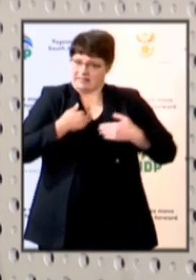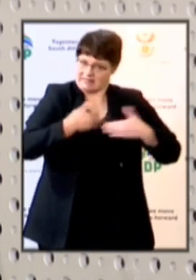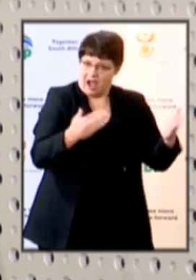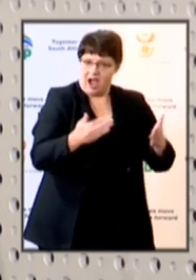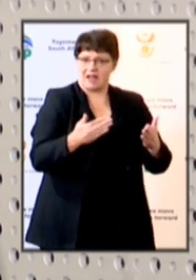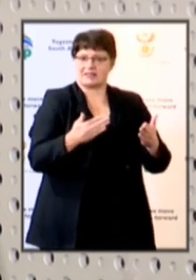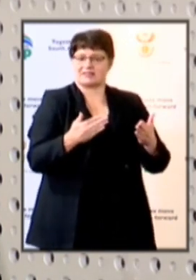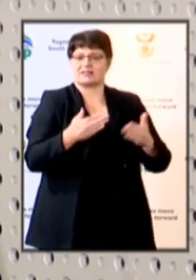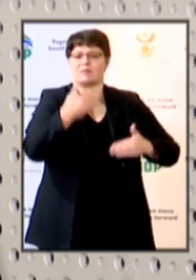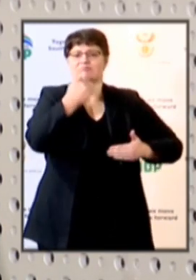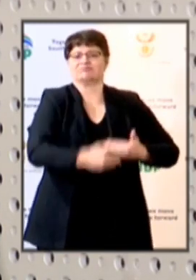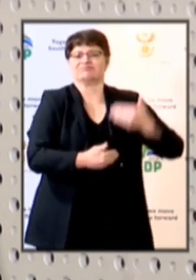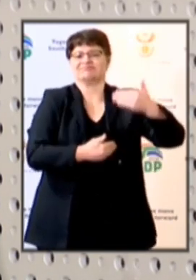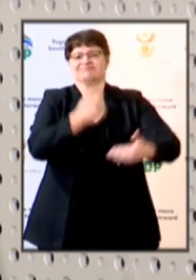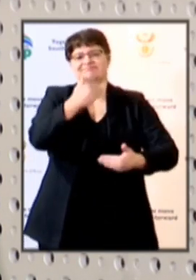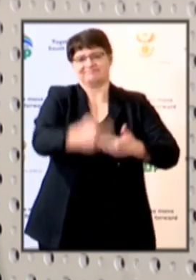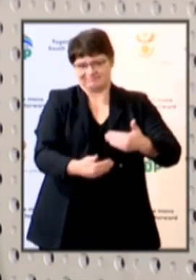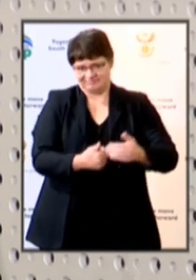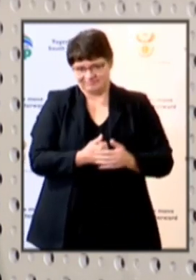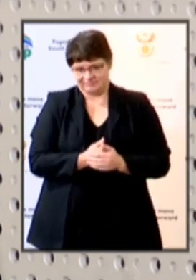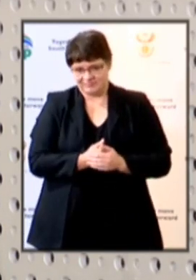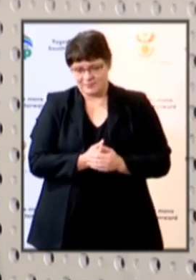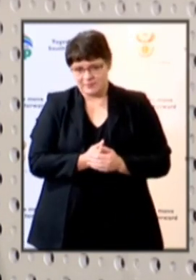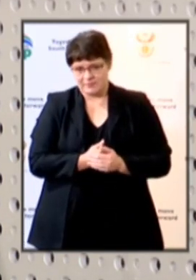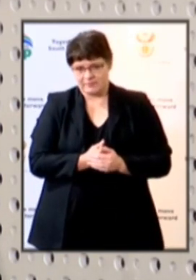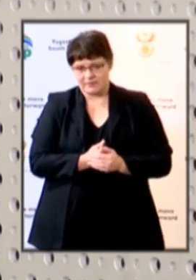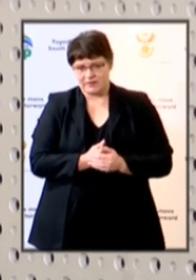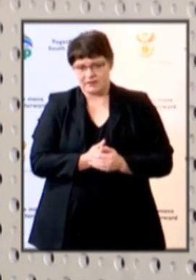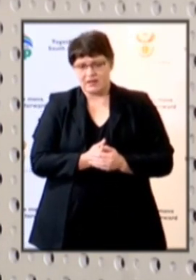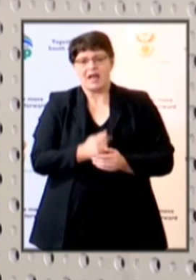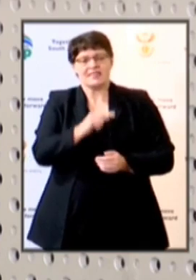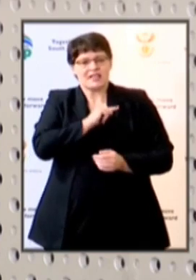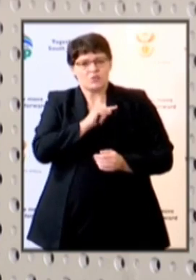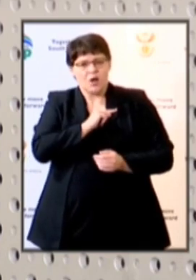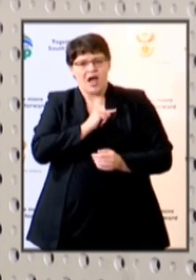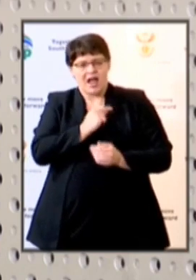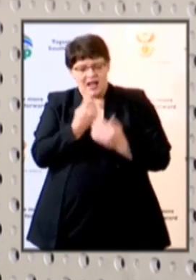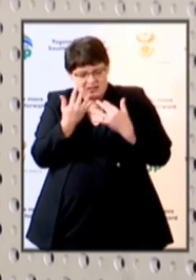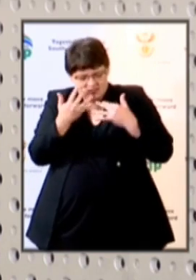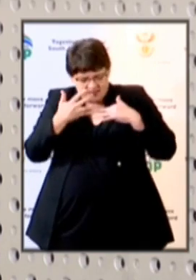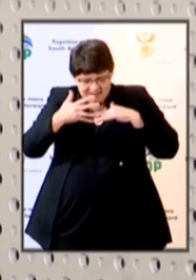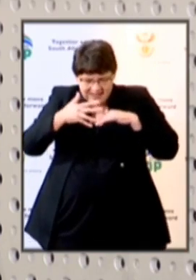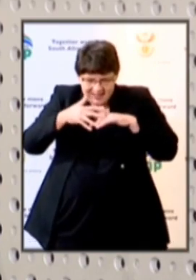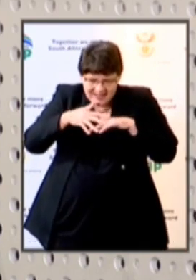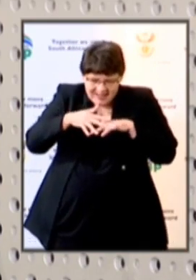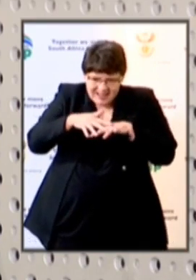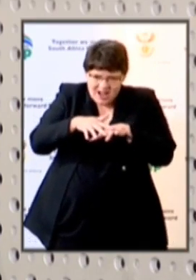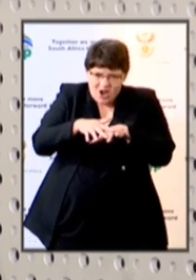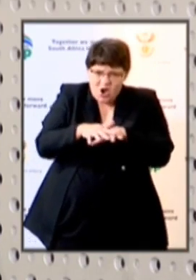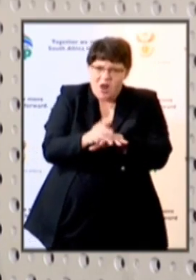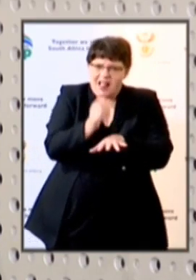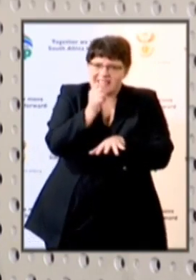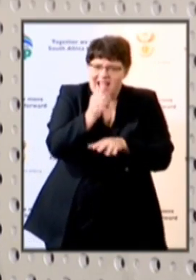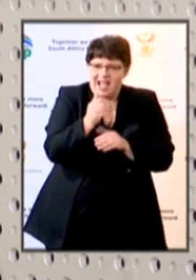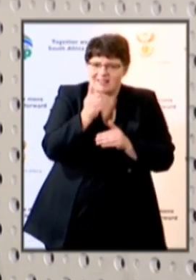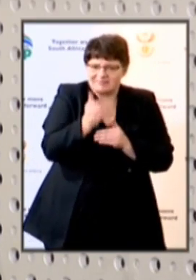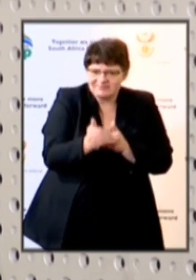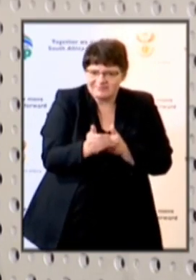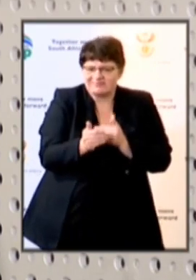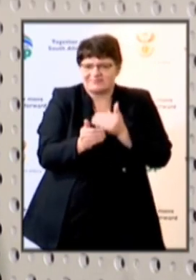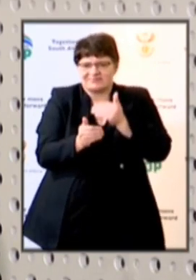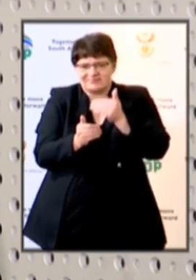economy. The phased introduction is a good opportunity for workers